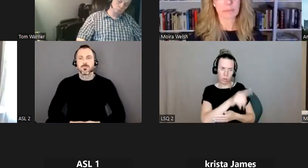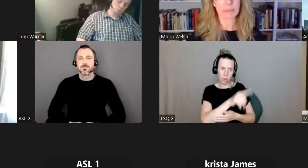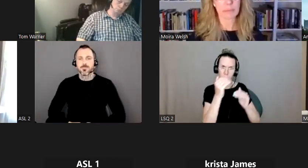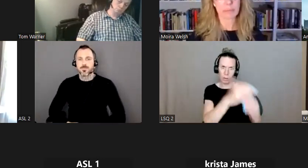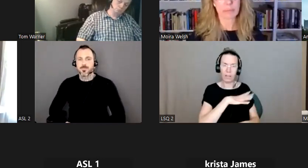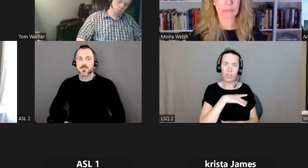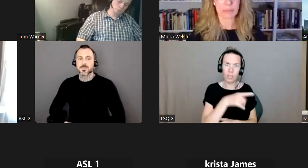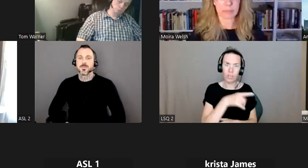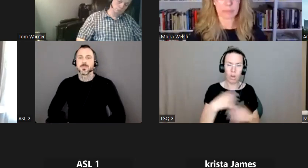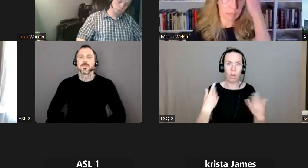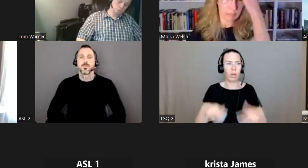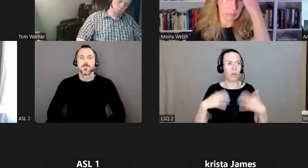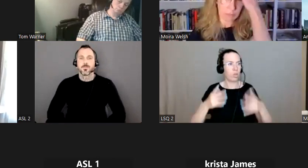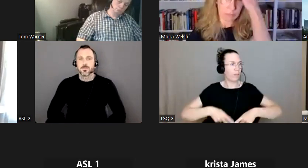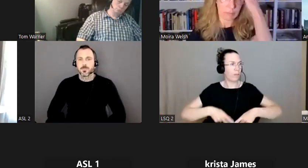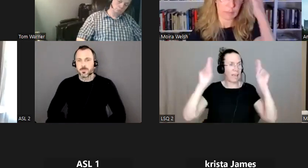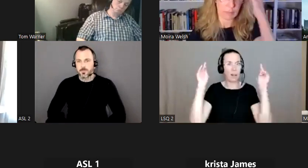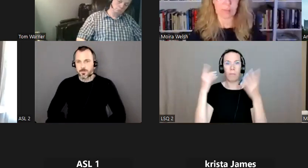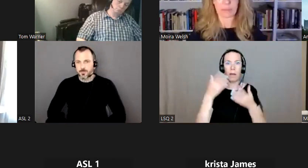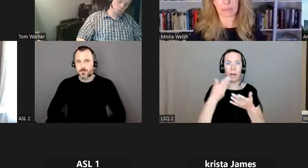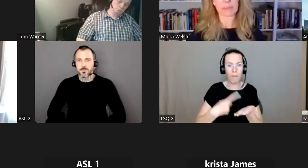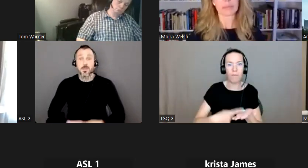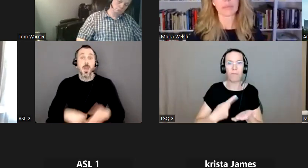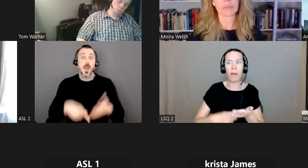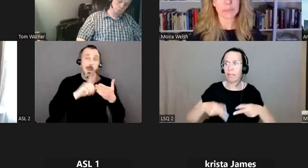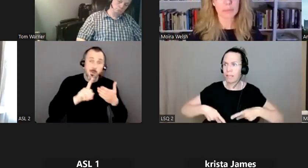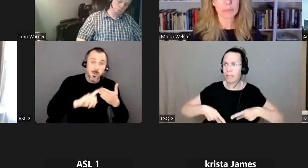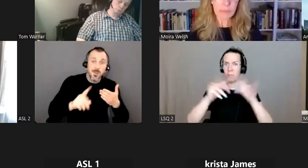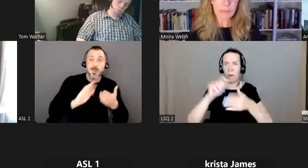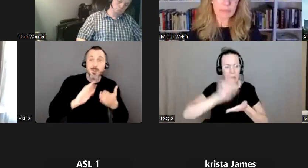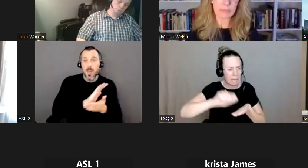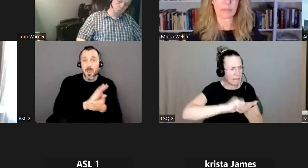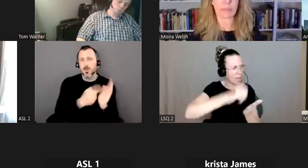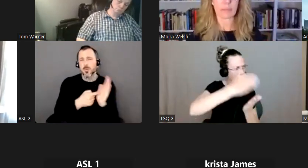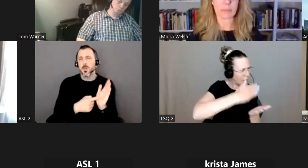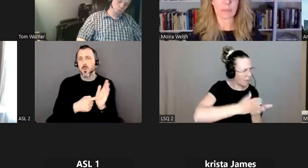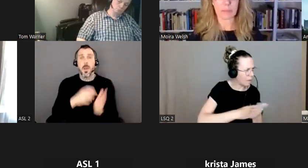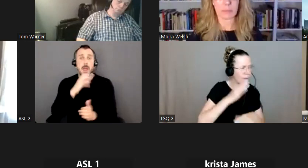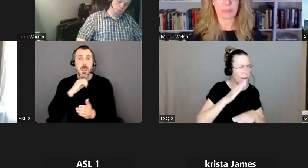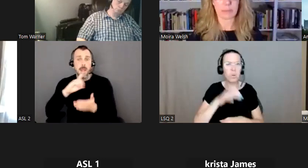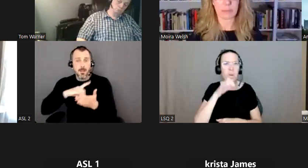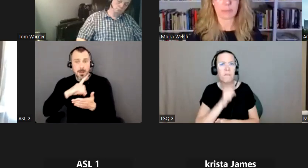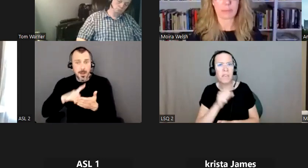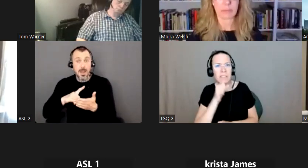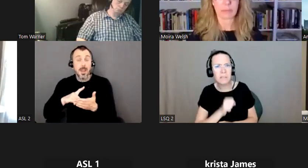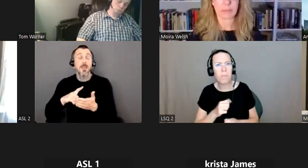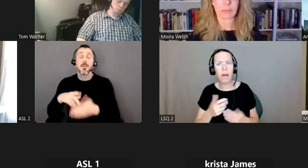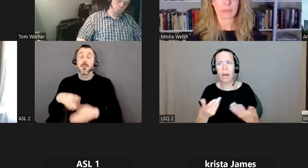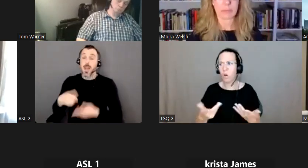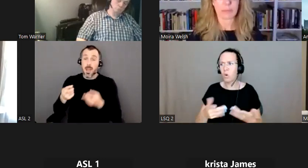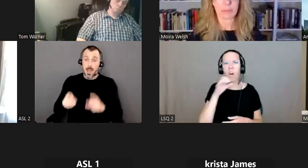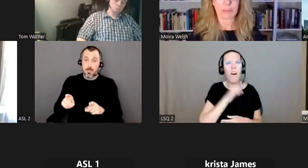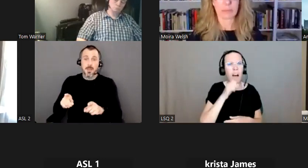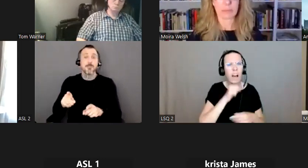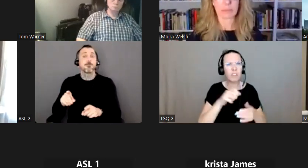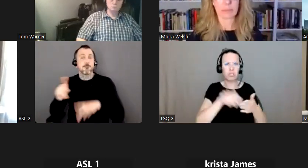there's research that shows that actually ageism negatively affects older persons' mental and physical well-being,